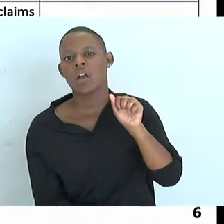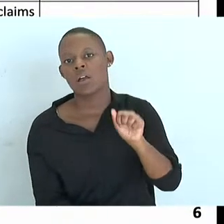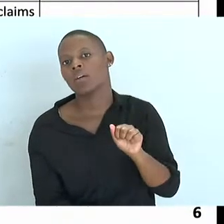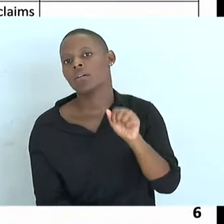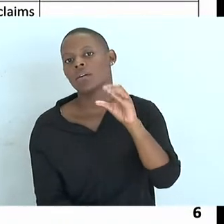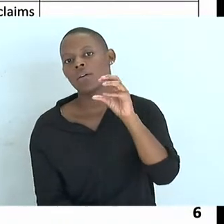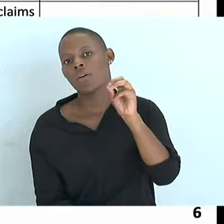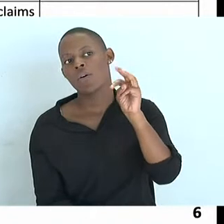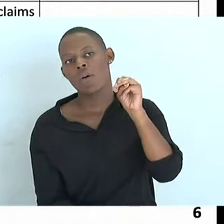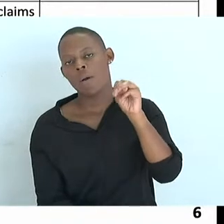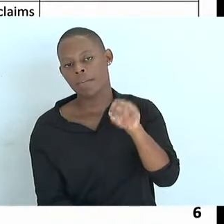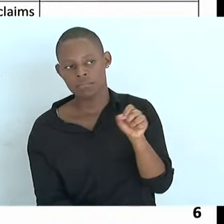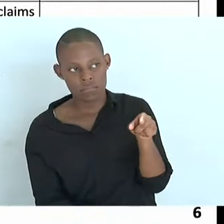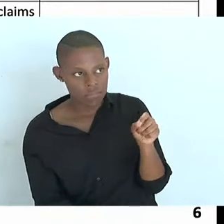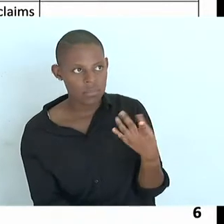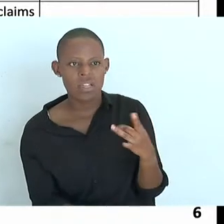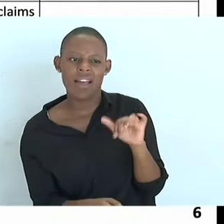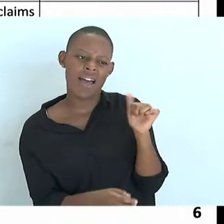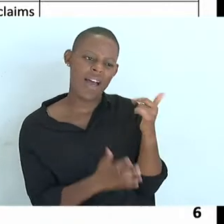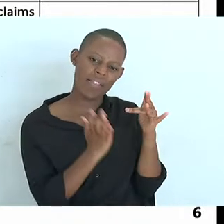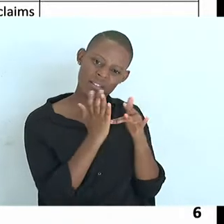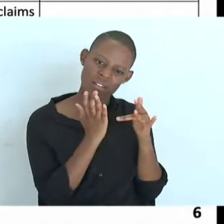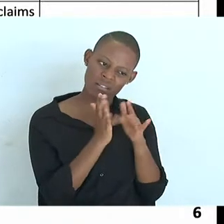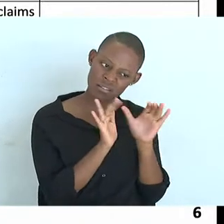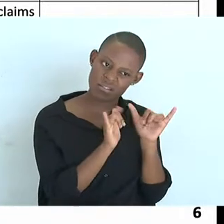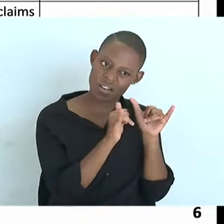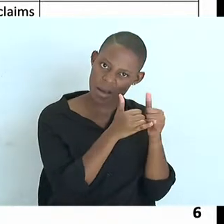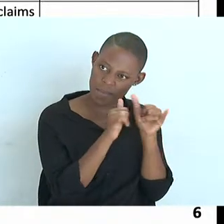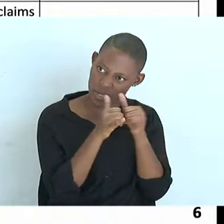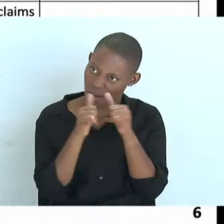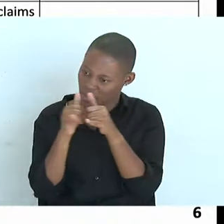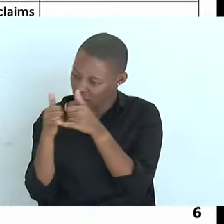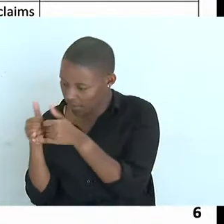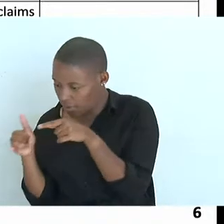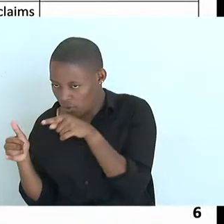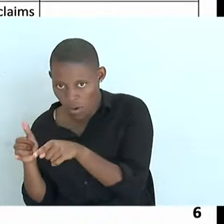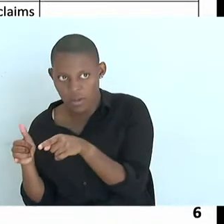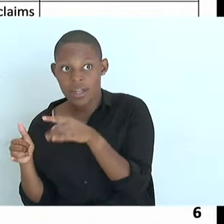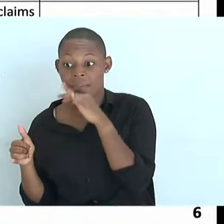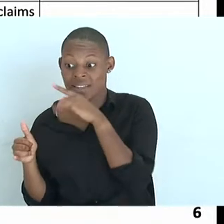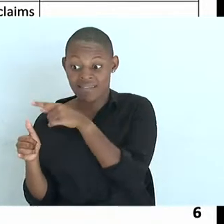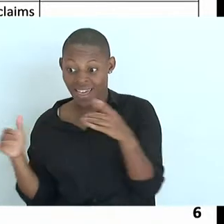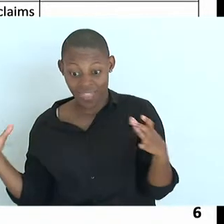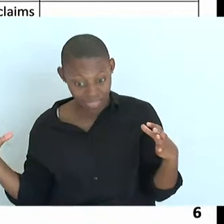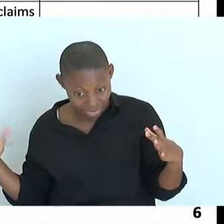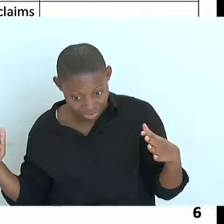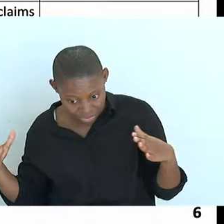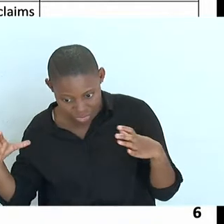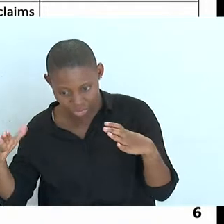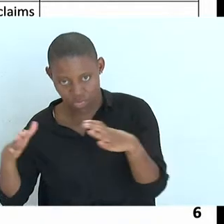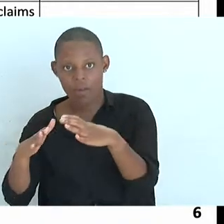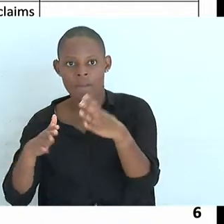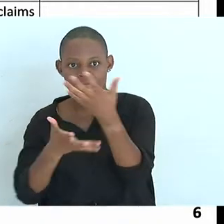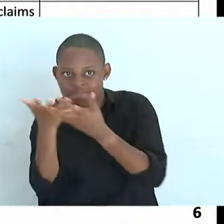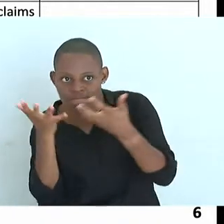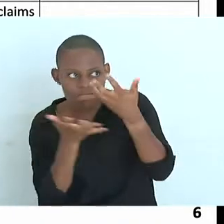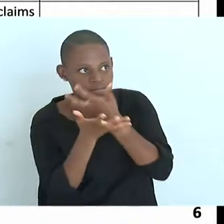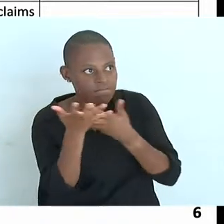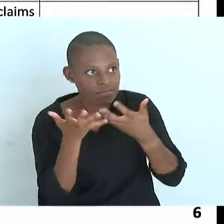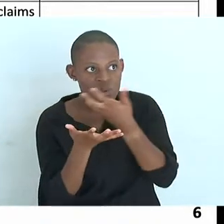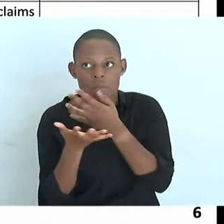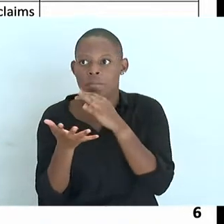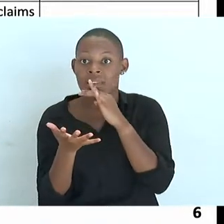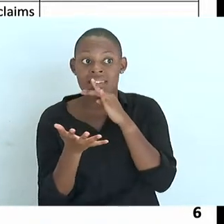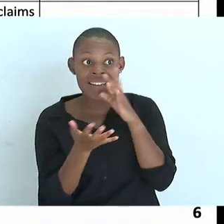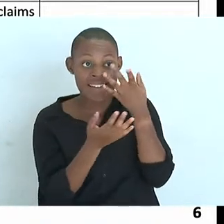other technology players, where we're going to facilitate them to come up with initiatives, of course supported by government,